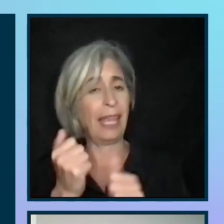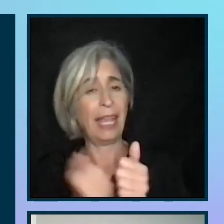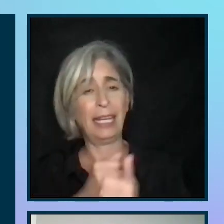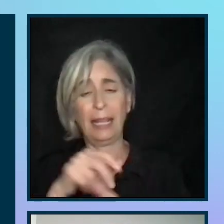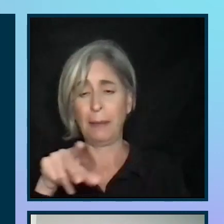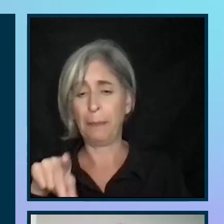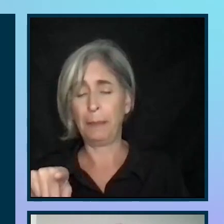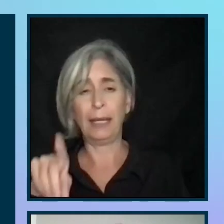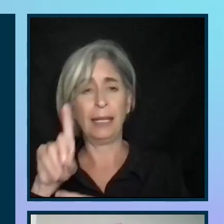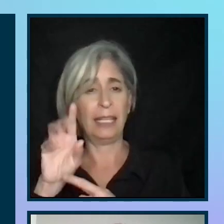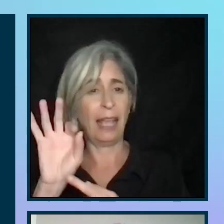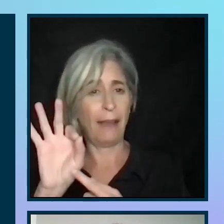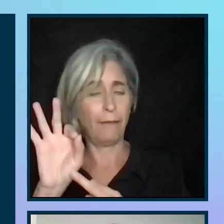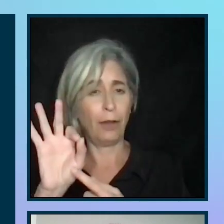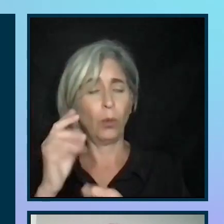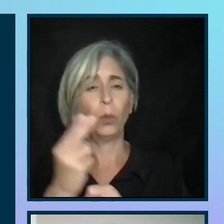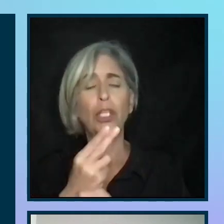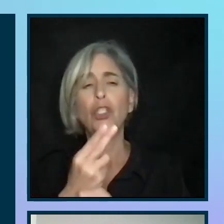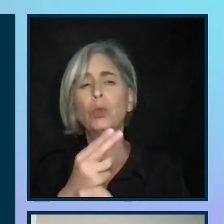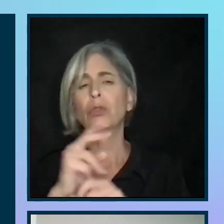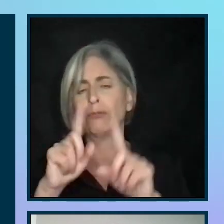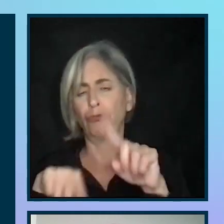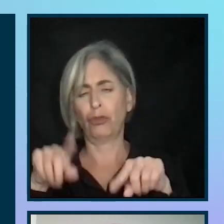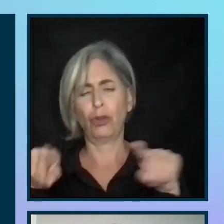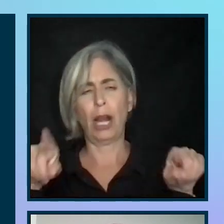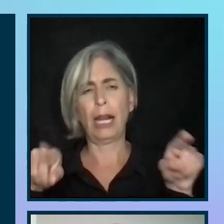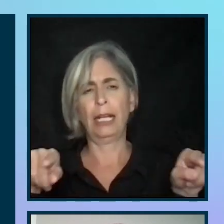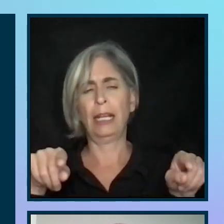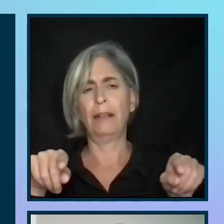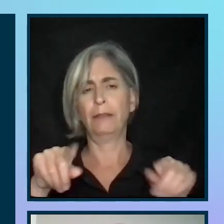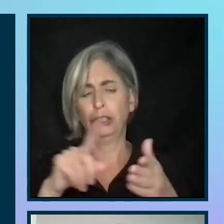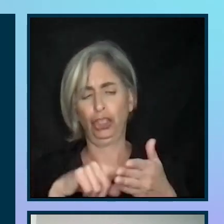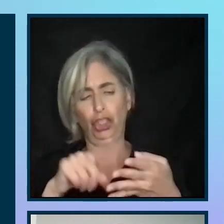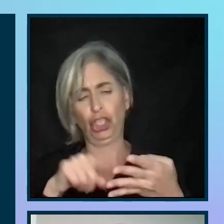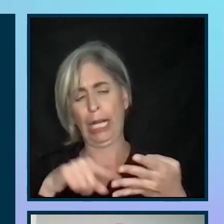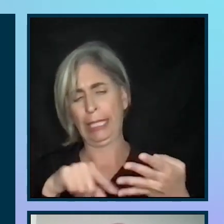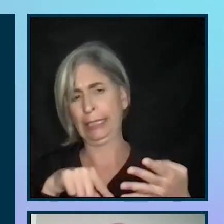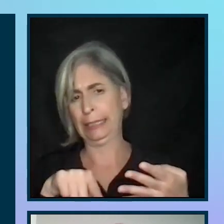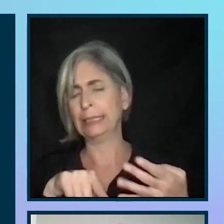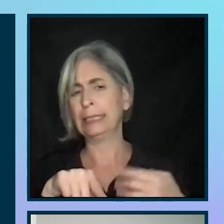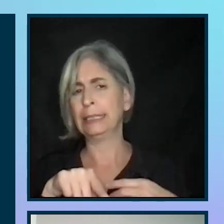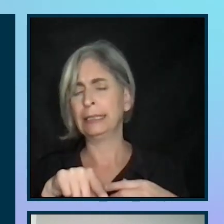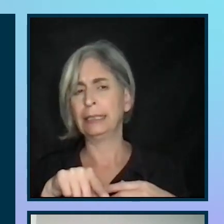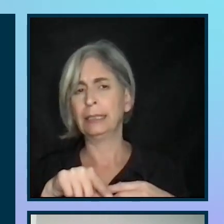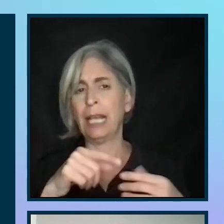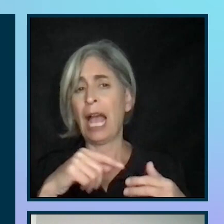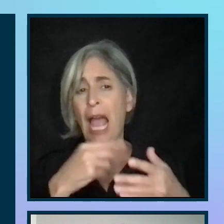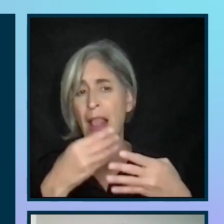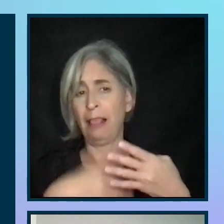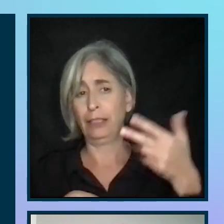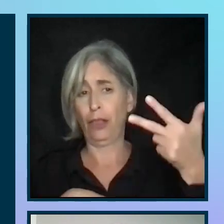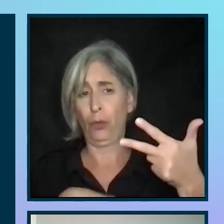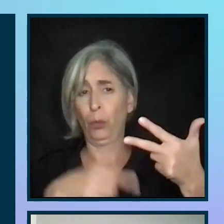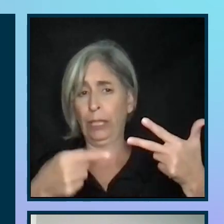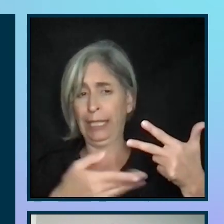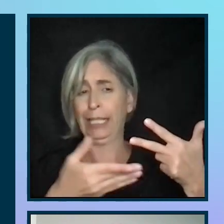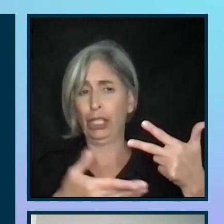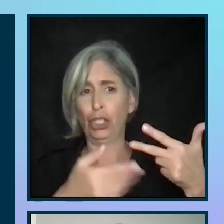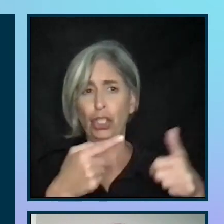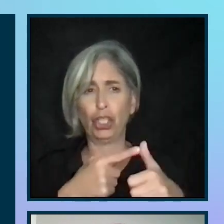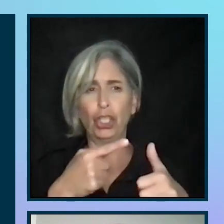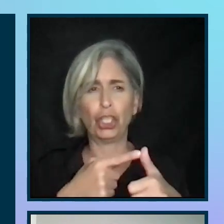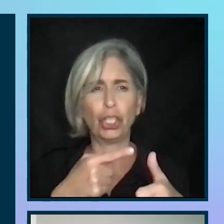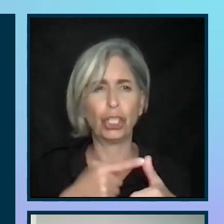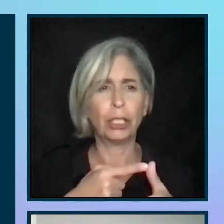of these stages, we are using a variety of different types of checkers. I list 3 of them here: Adobe's Accessibility Checker,